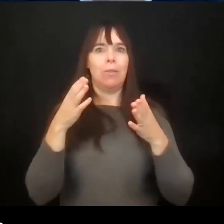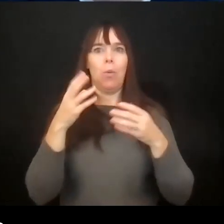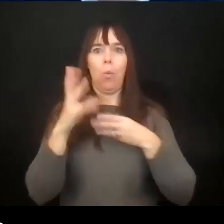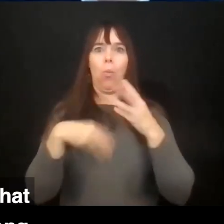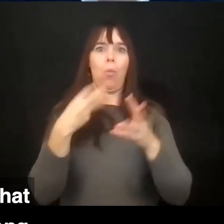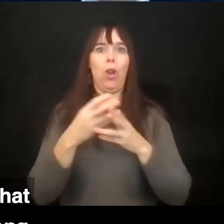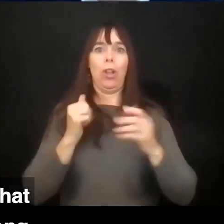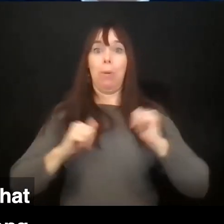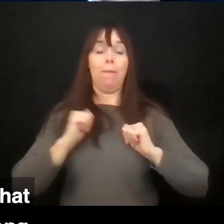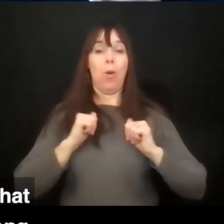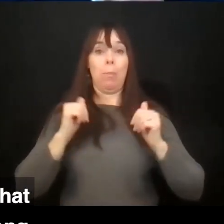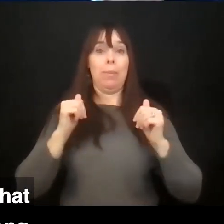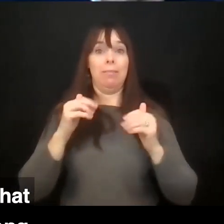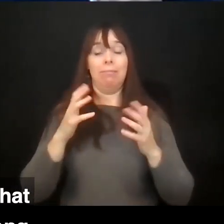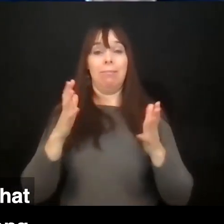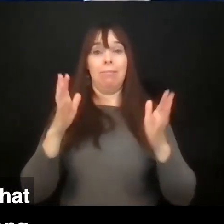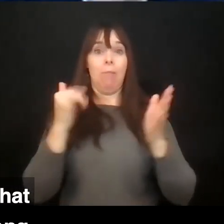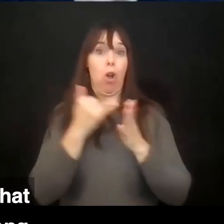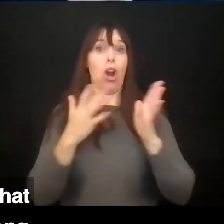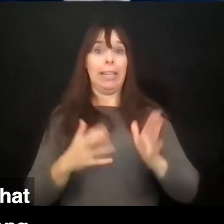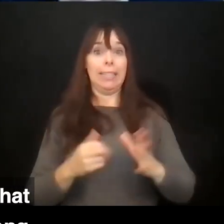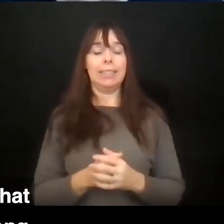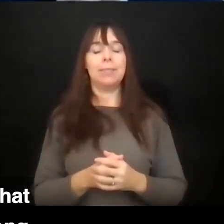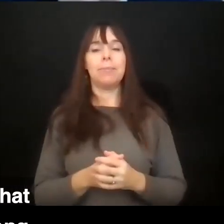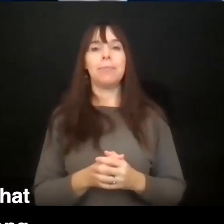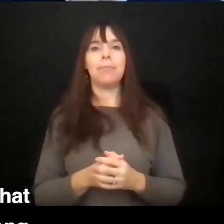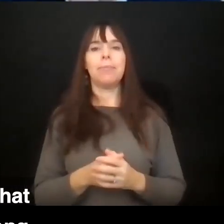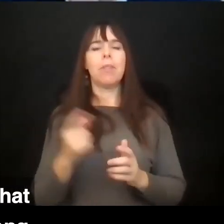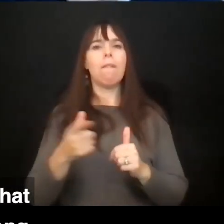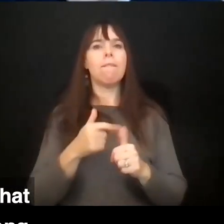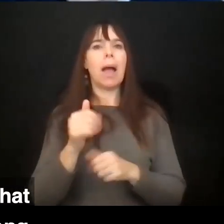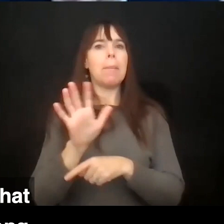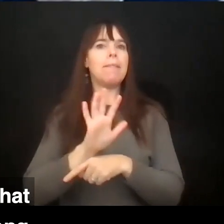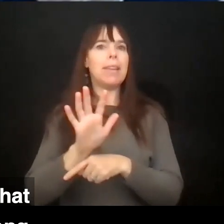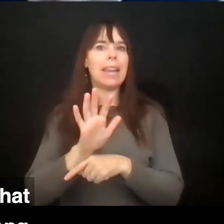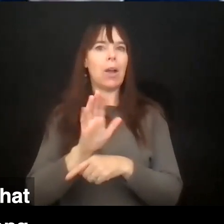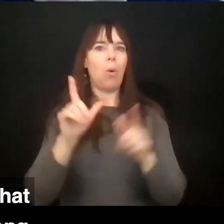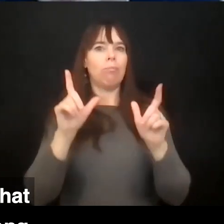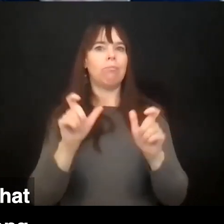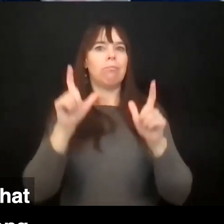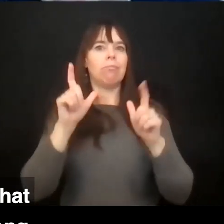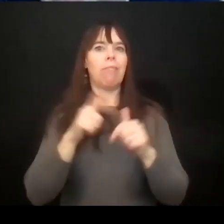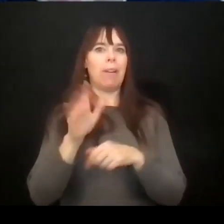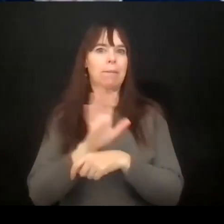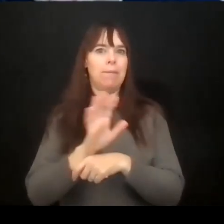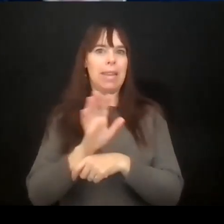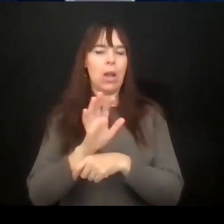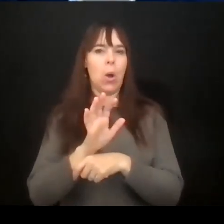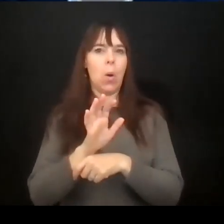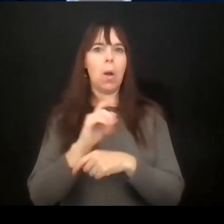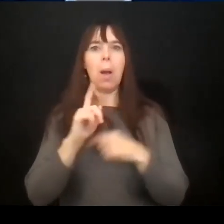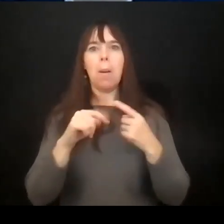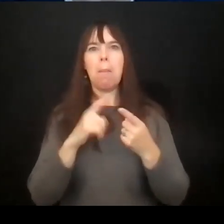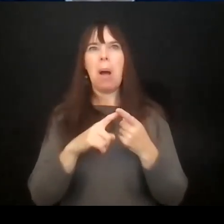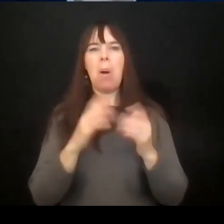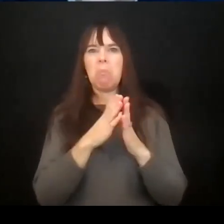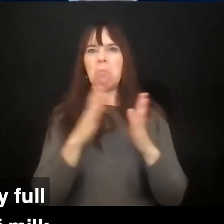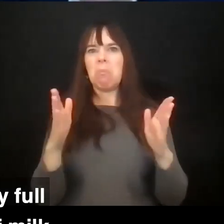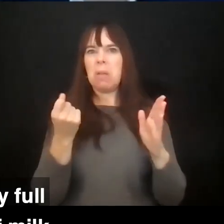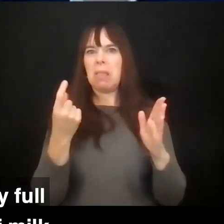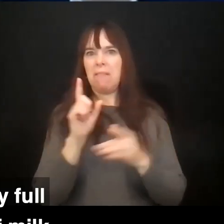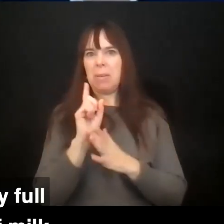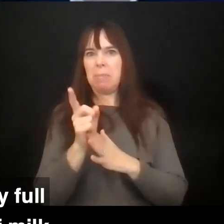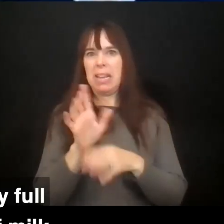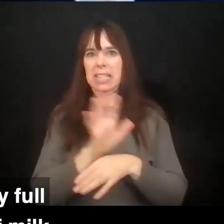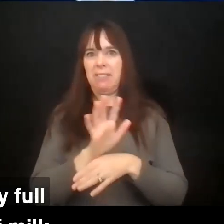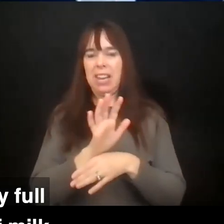artists. This is from a video that is about 11 minutes long.